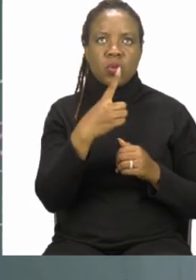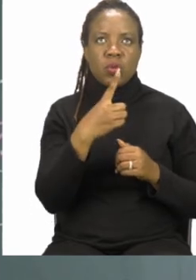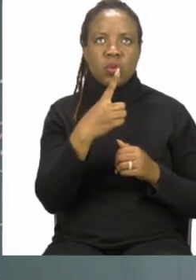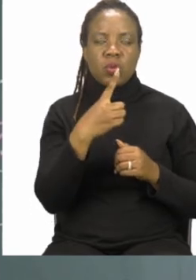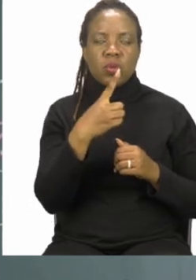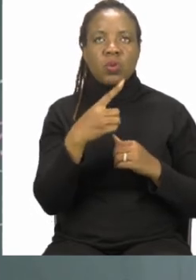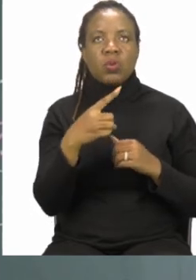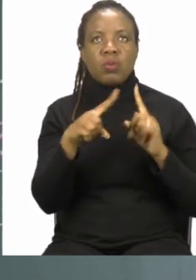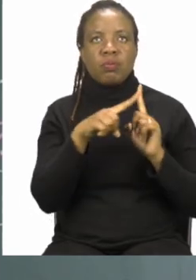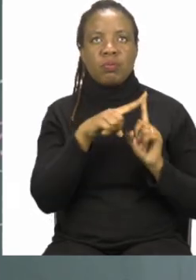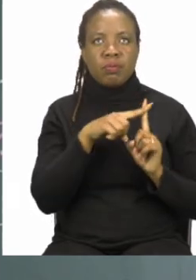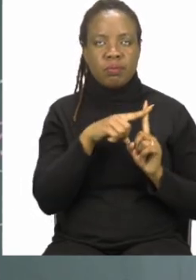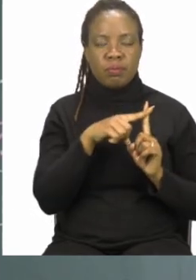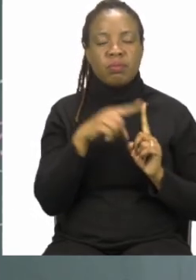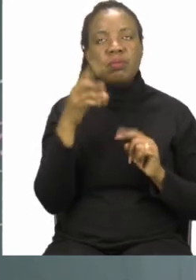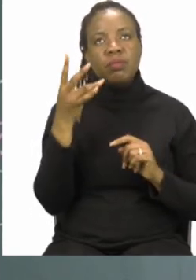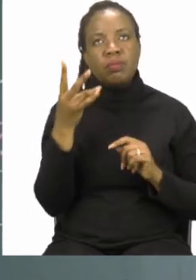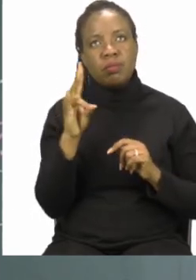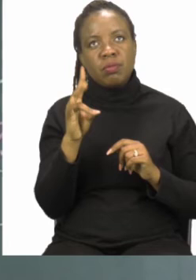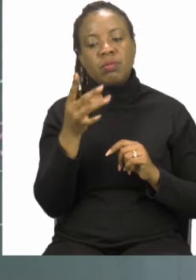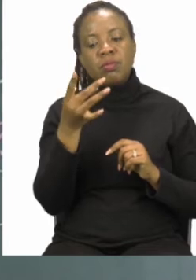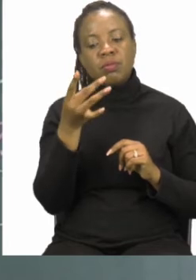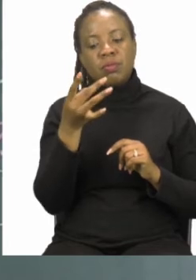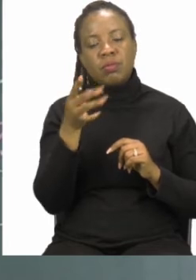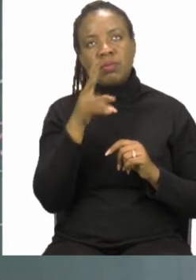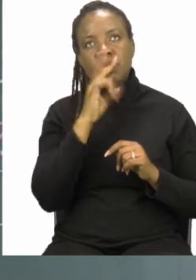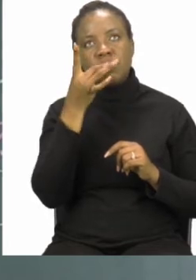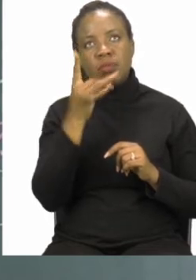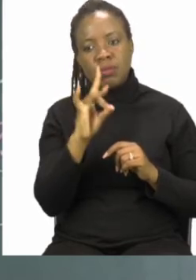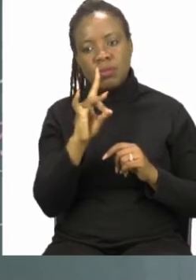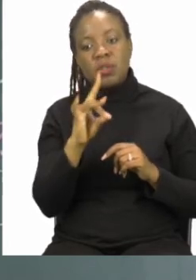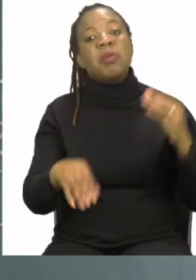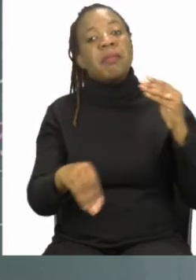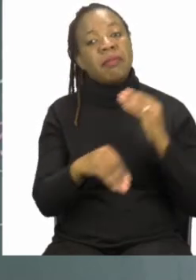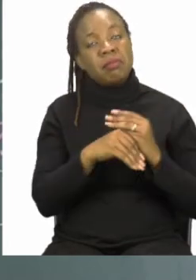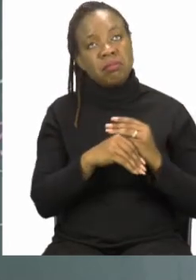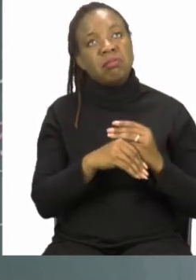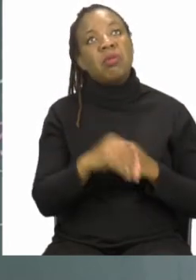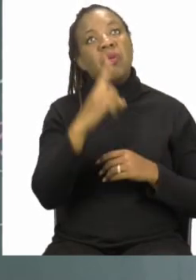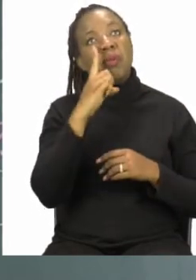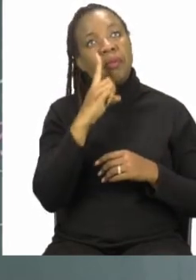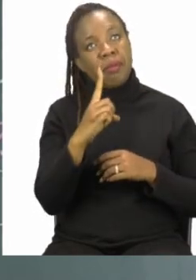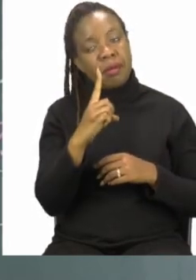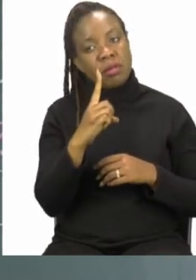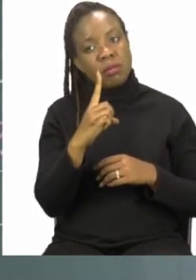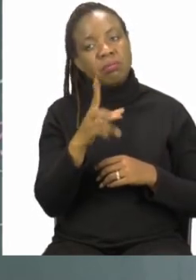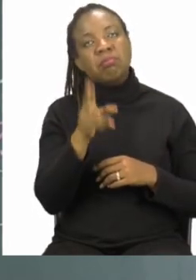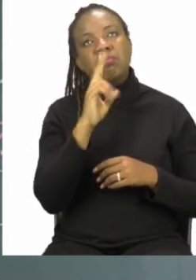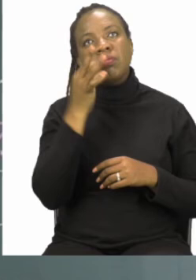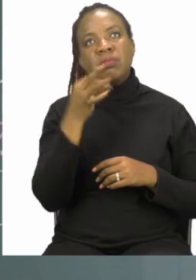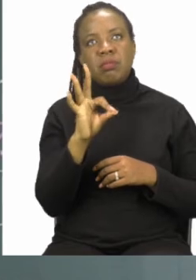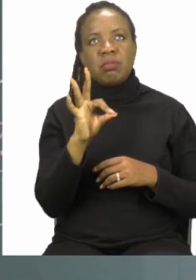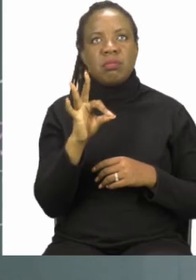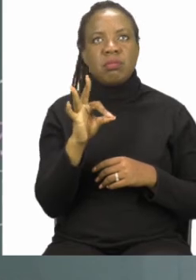plus 7, which will give us 8, plus the 1 we got, which will give us 9.